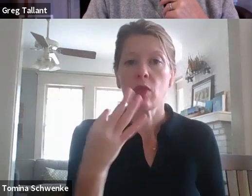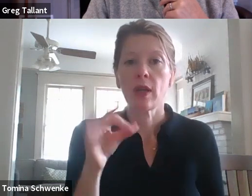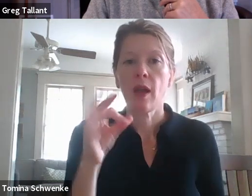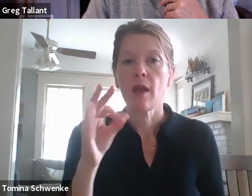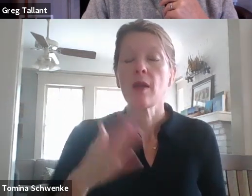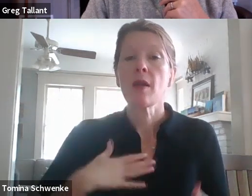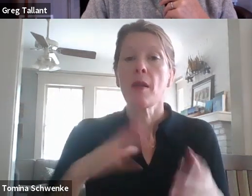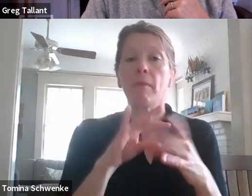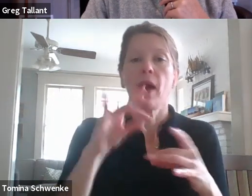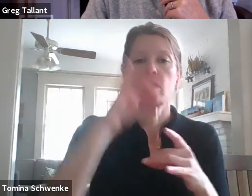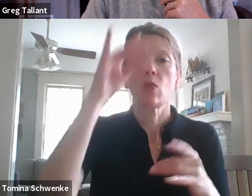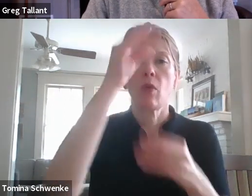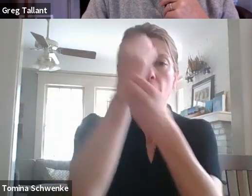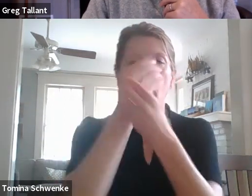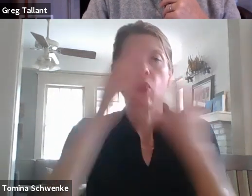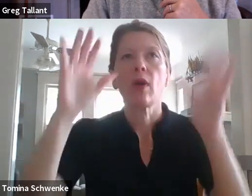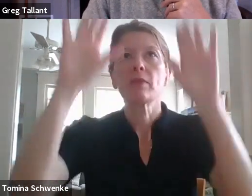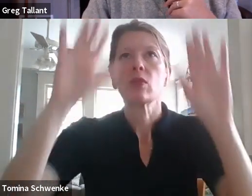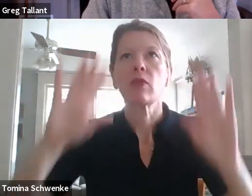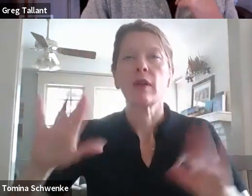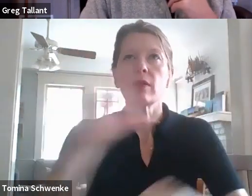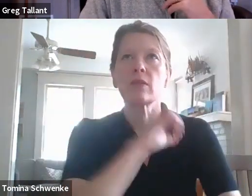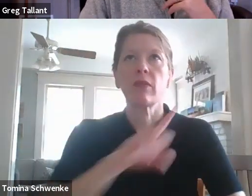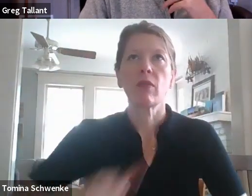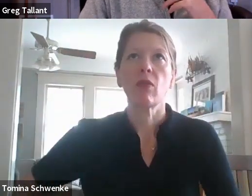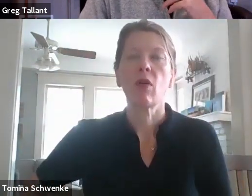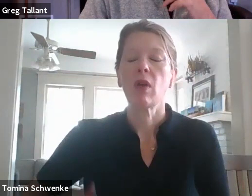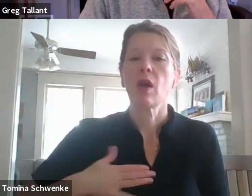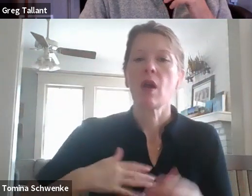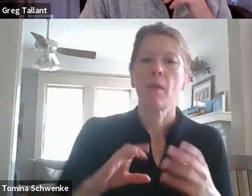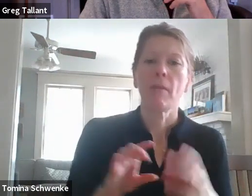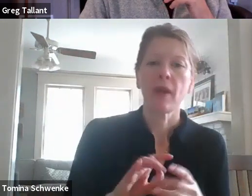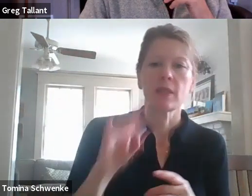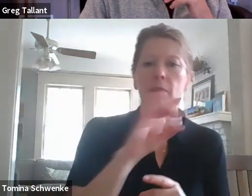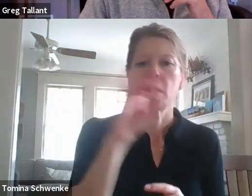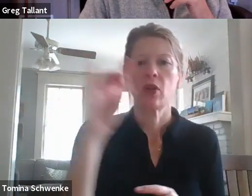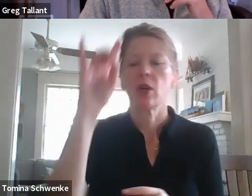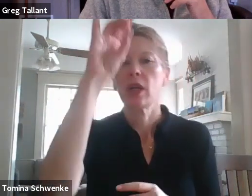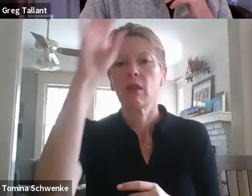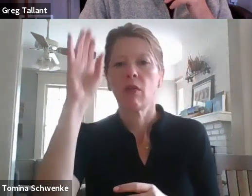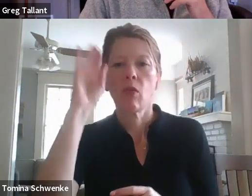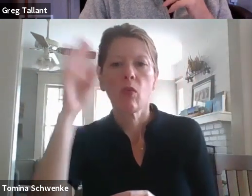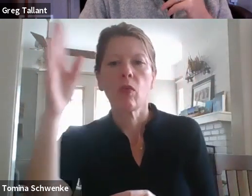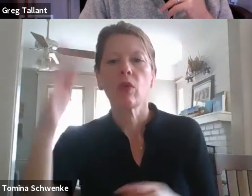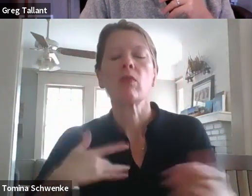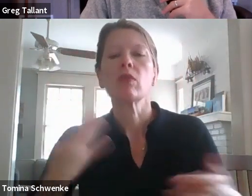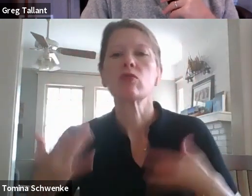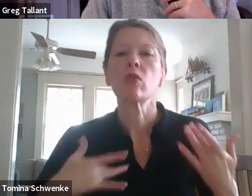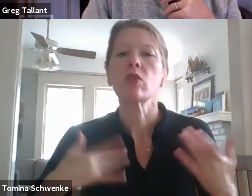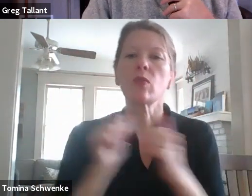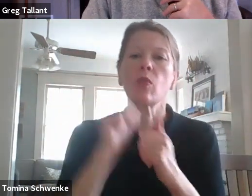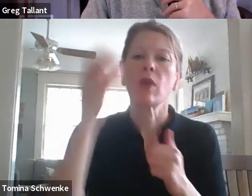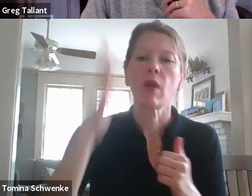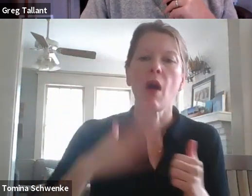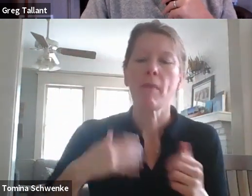My soul proclaims the greatness of the Lord. My spirit rejoices in God my Savior.